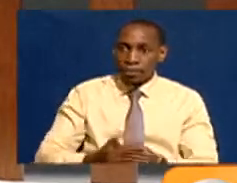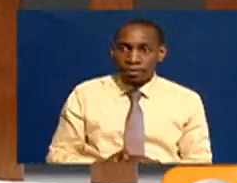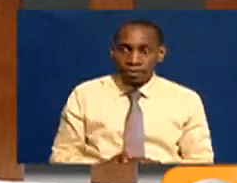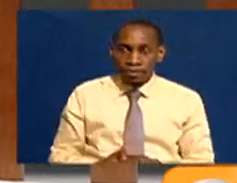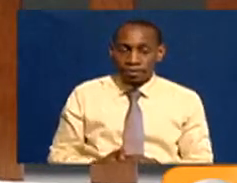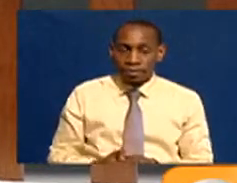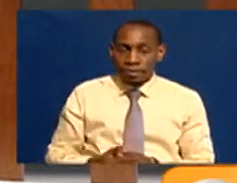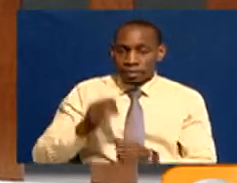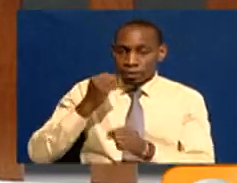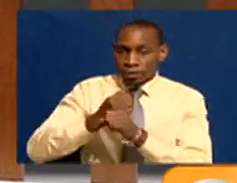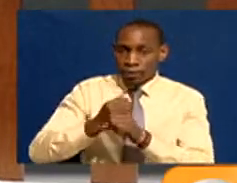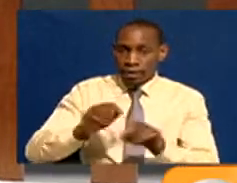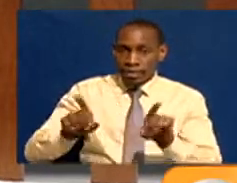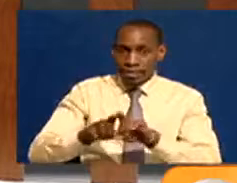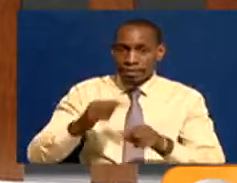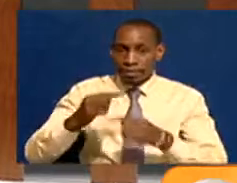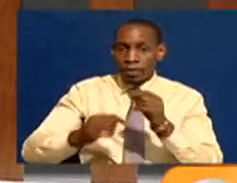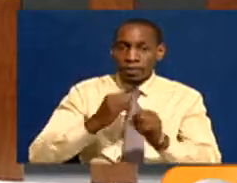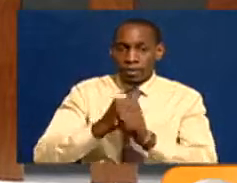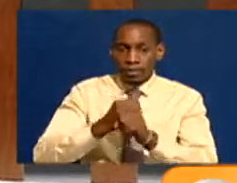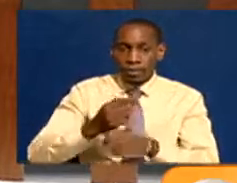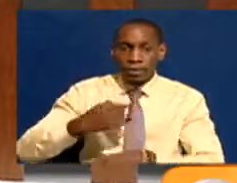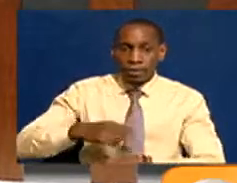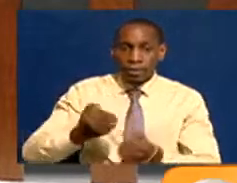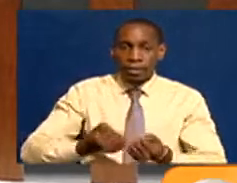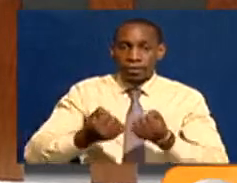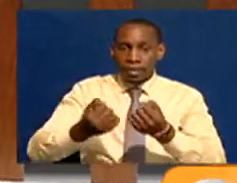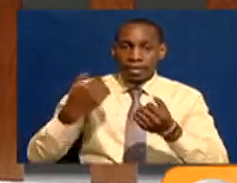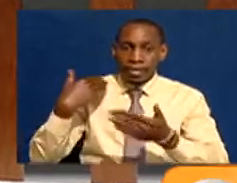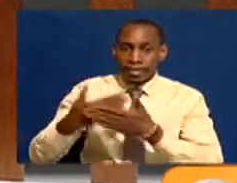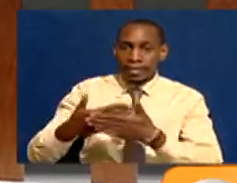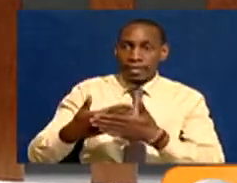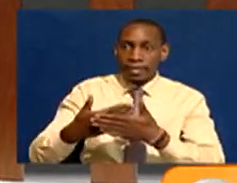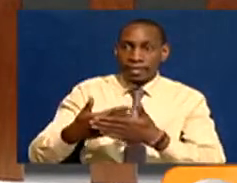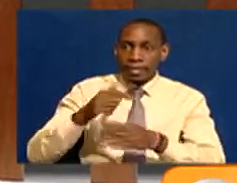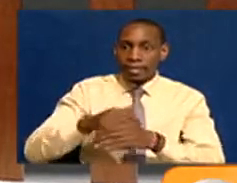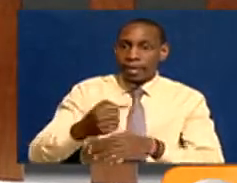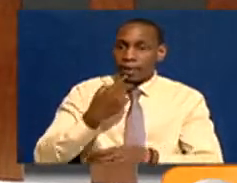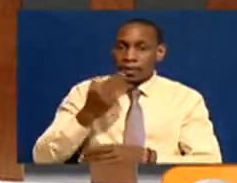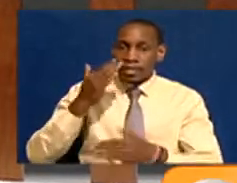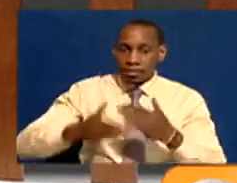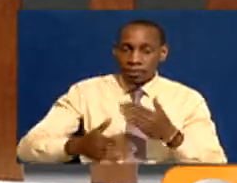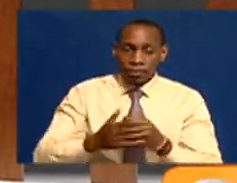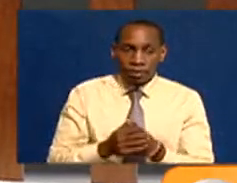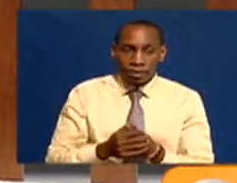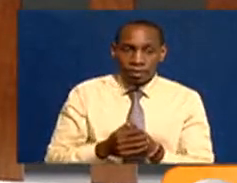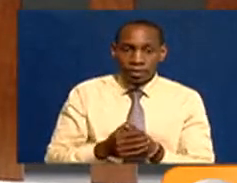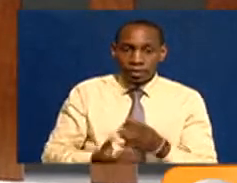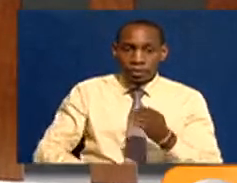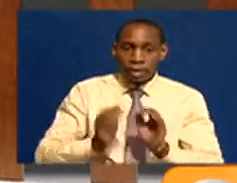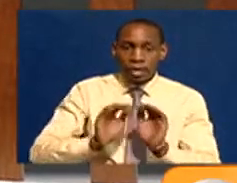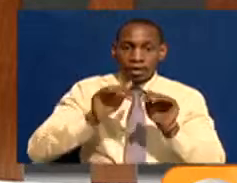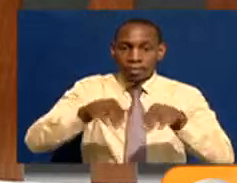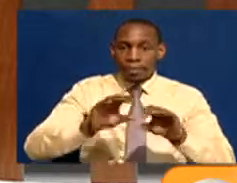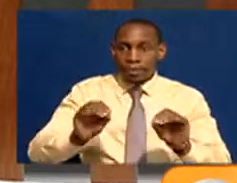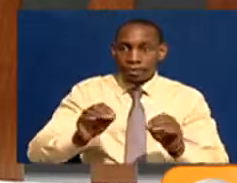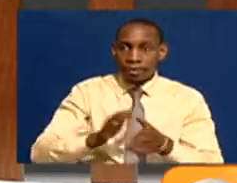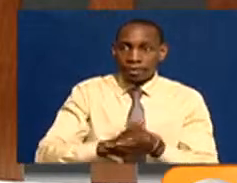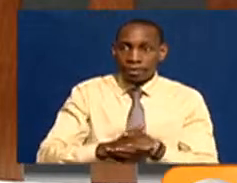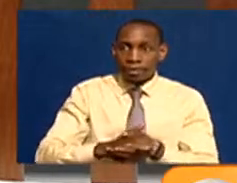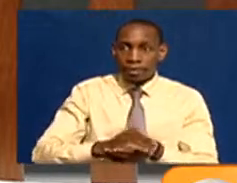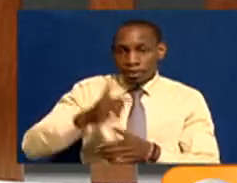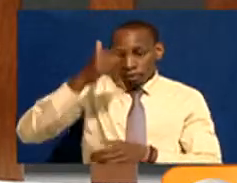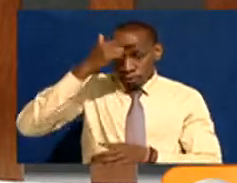work. That's how we are working. We are driving until we see a sign say stop. And we're not putting bumps on